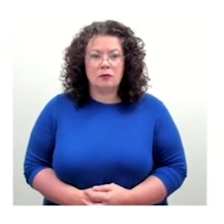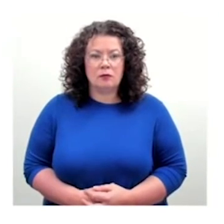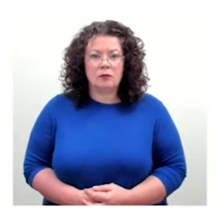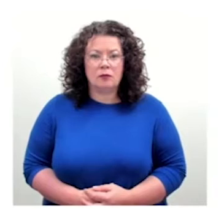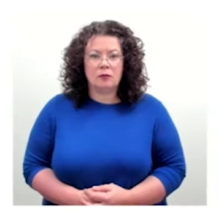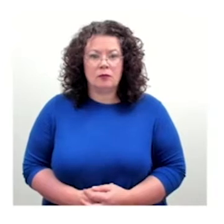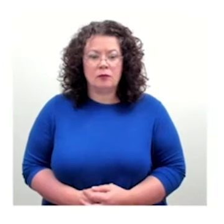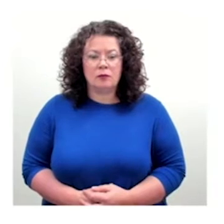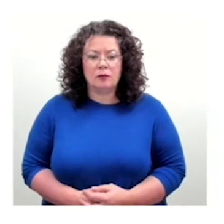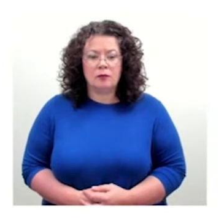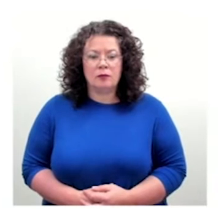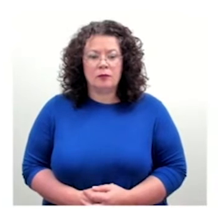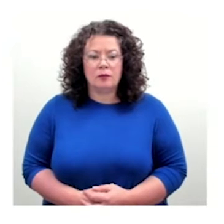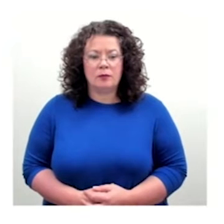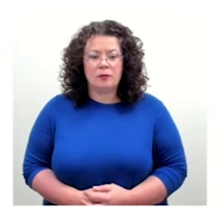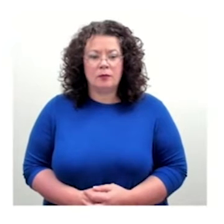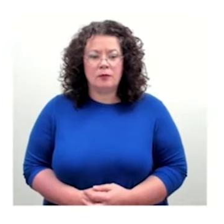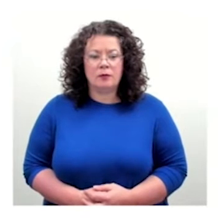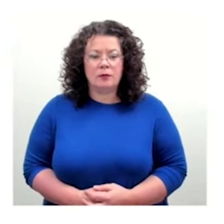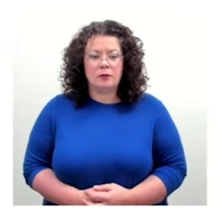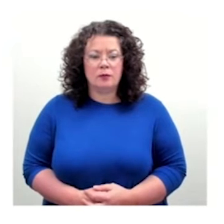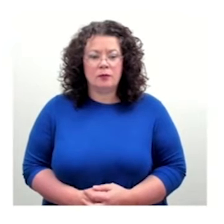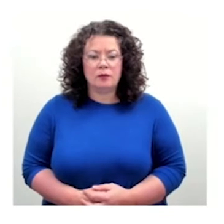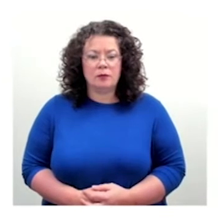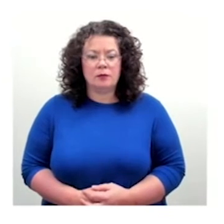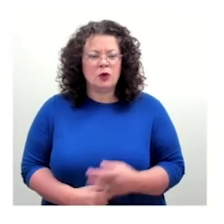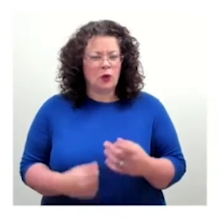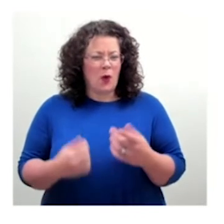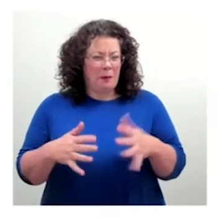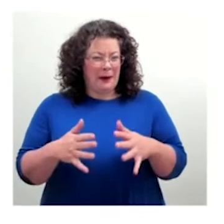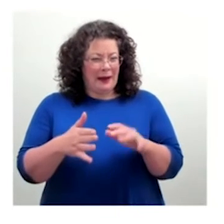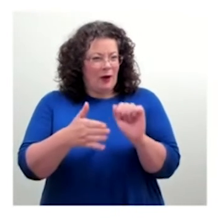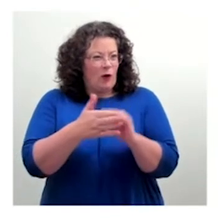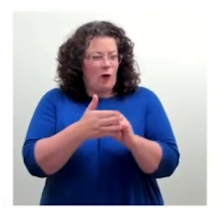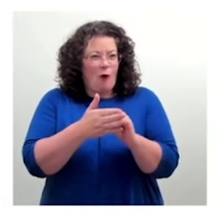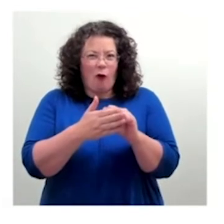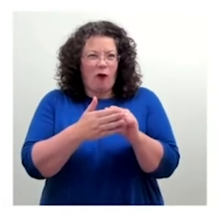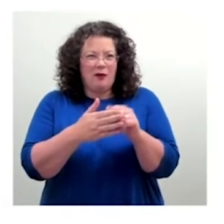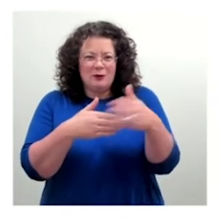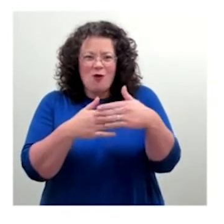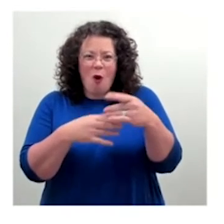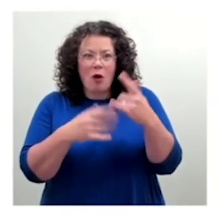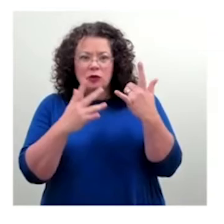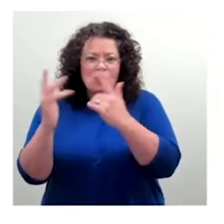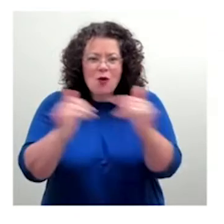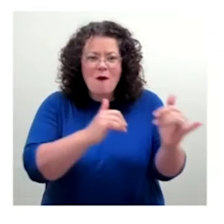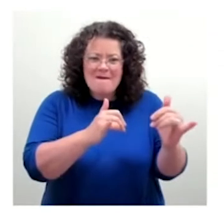and the participants chose whatever reading distance was comfortable for them, and they identified the